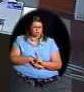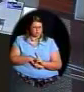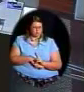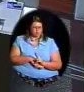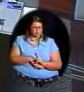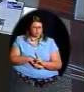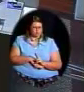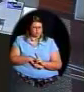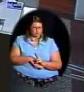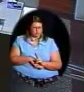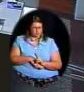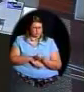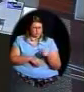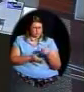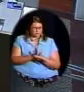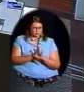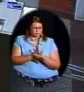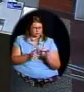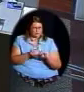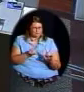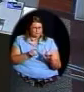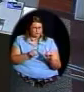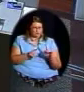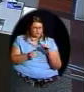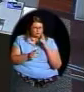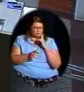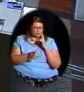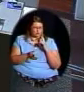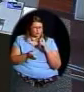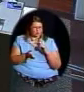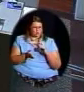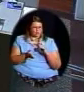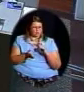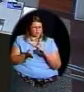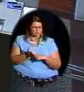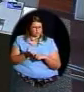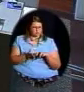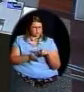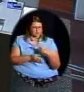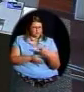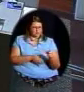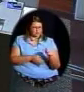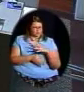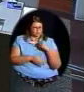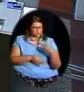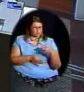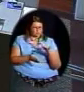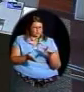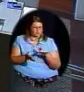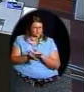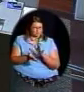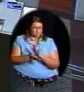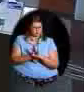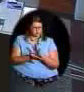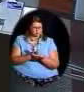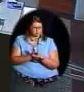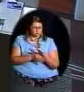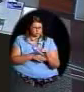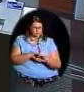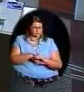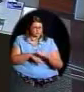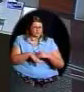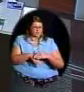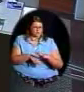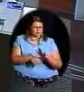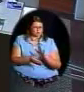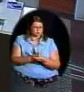by schools, but more by what I saw in a disparity by a high school and a middle school and the usage at those schools.